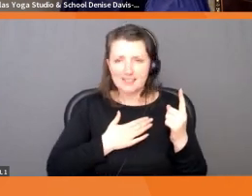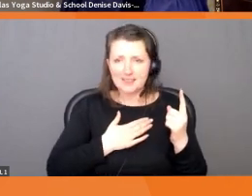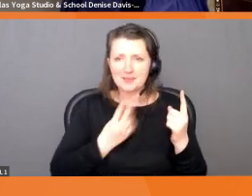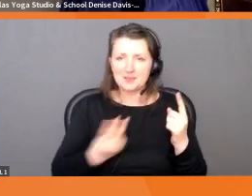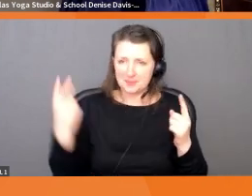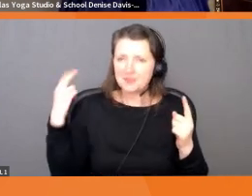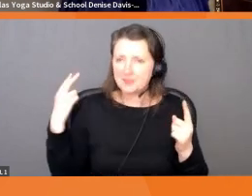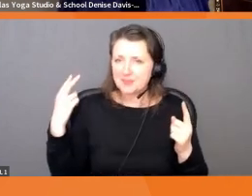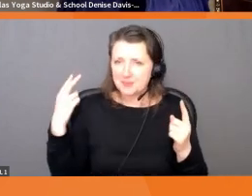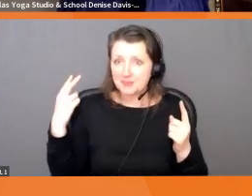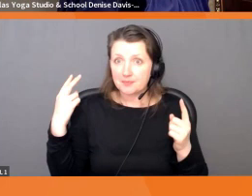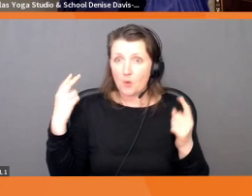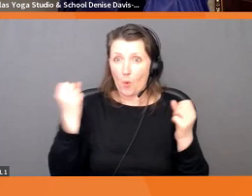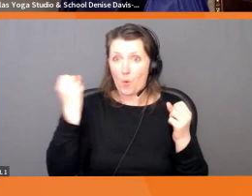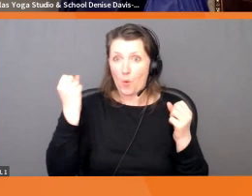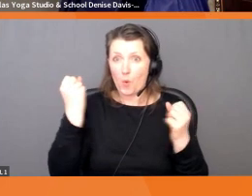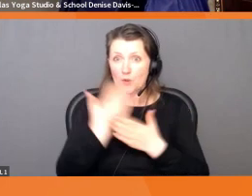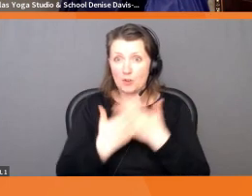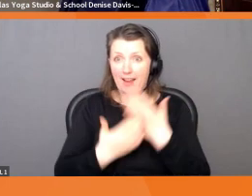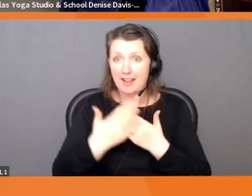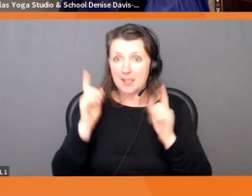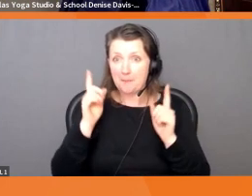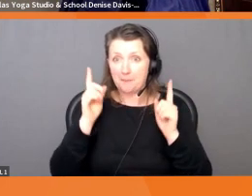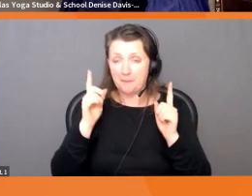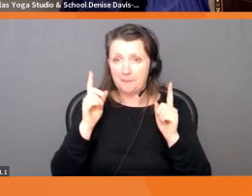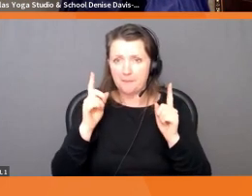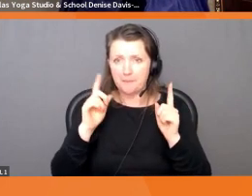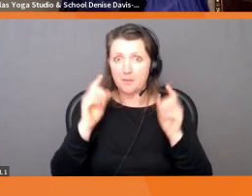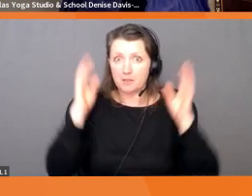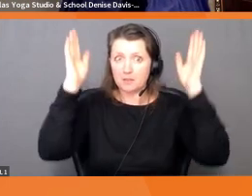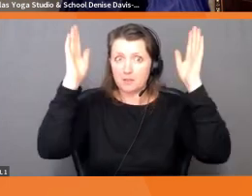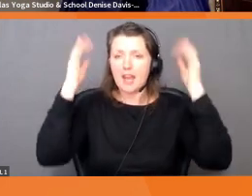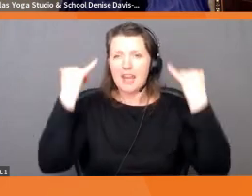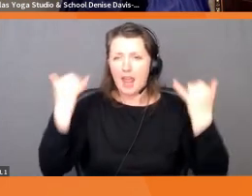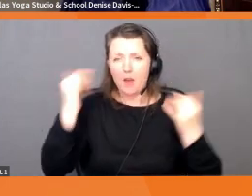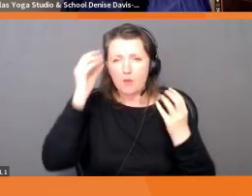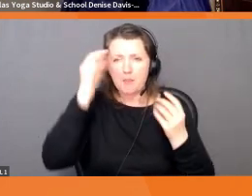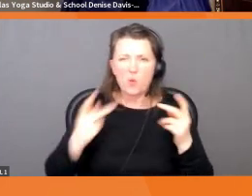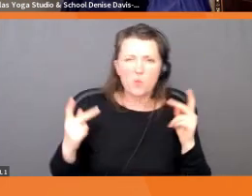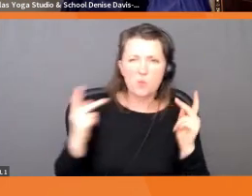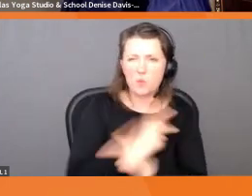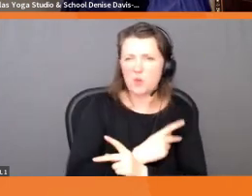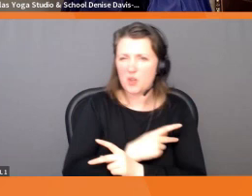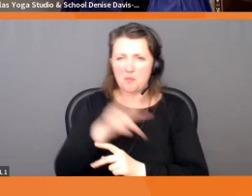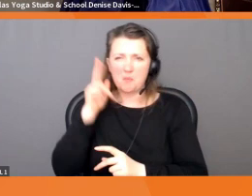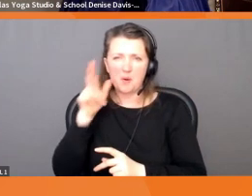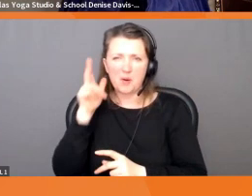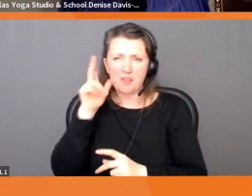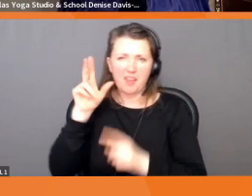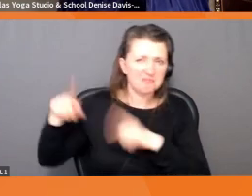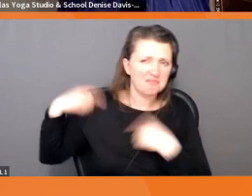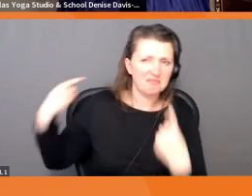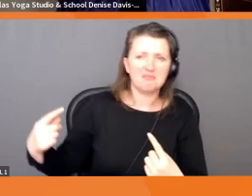And now as you continue to hold the hands up, remember the worst birthday ever. Worst birthday ever. Maybe you got the